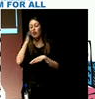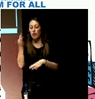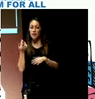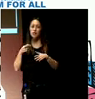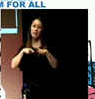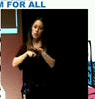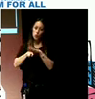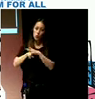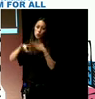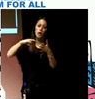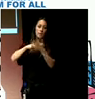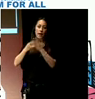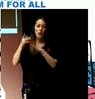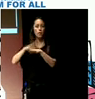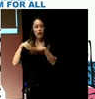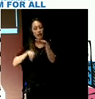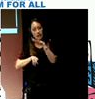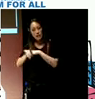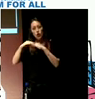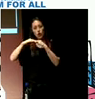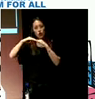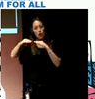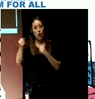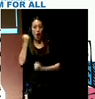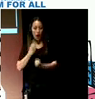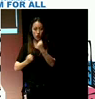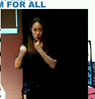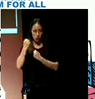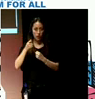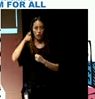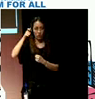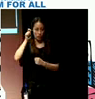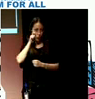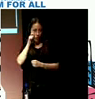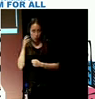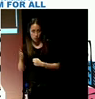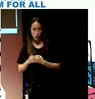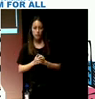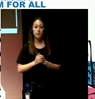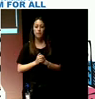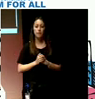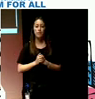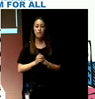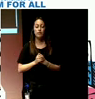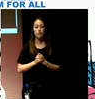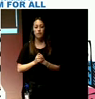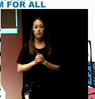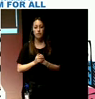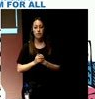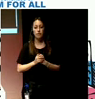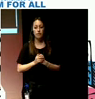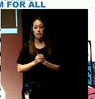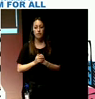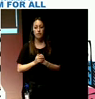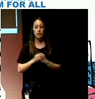of tourism. And this is where the European Parliament found a key asset in social